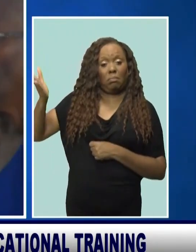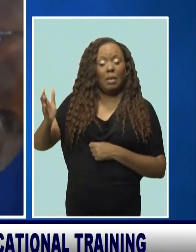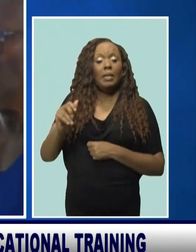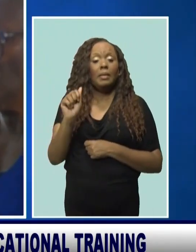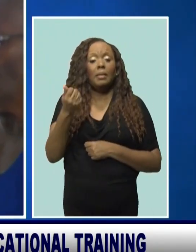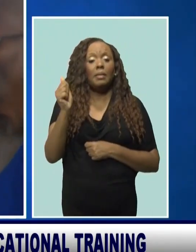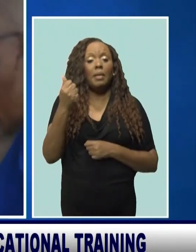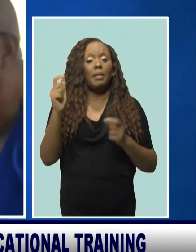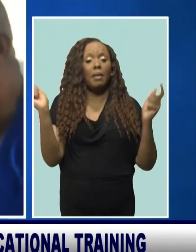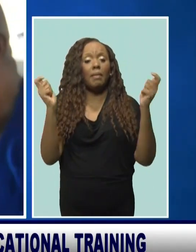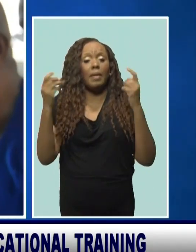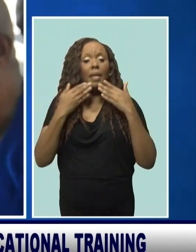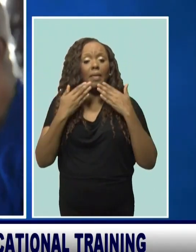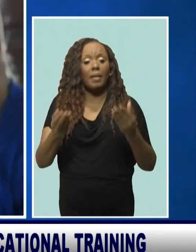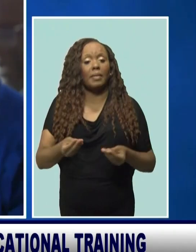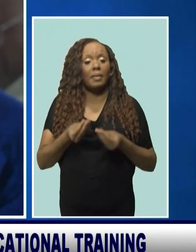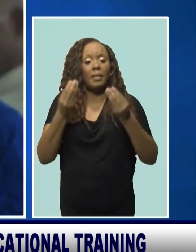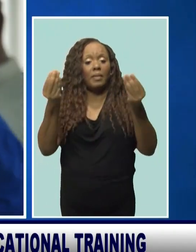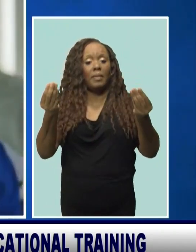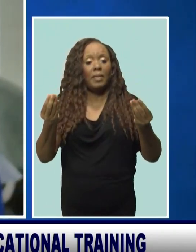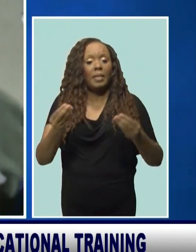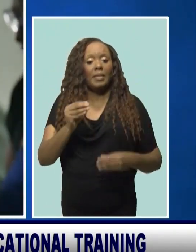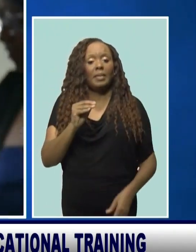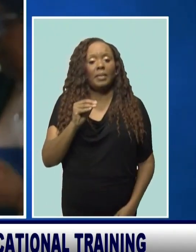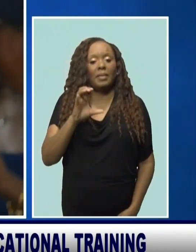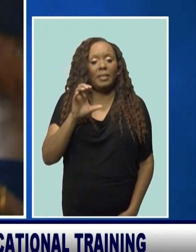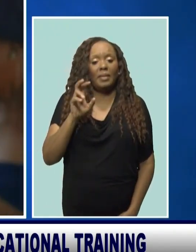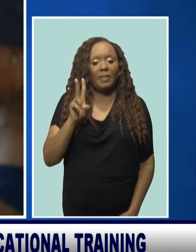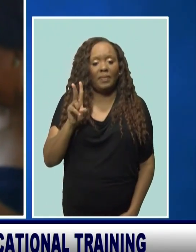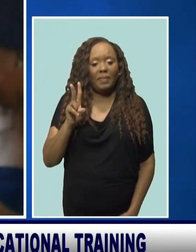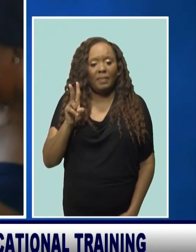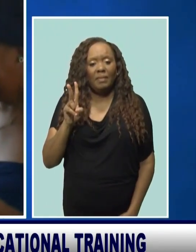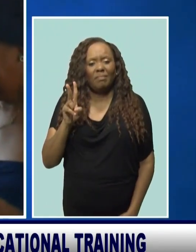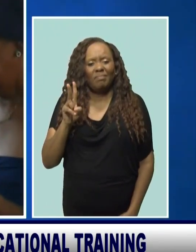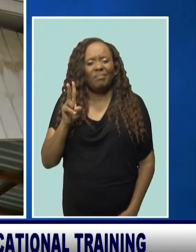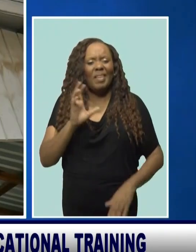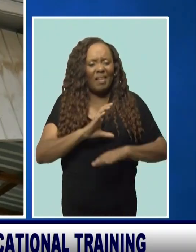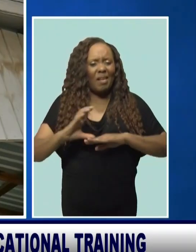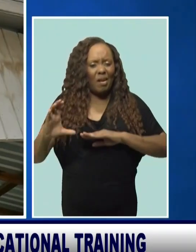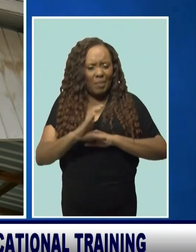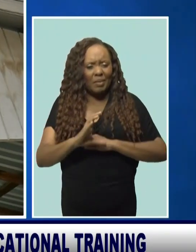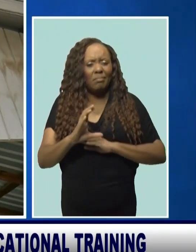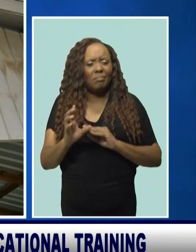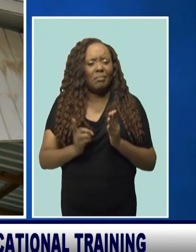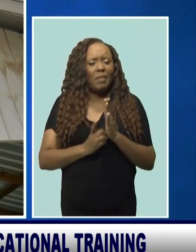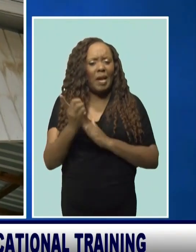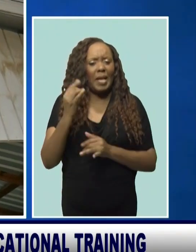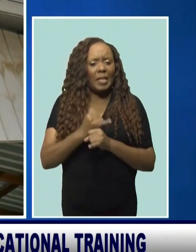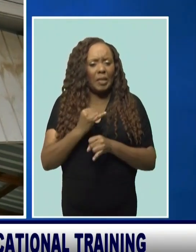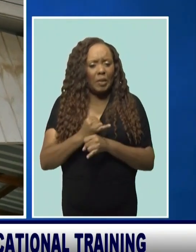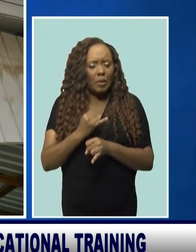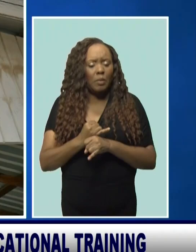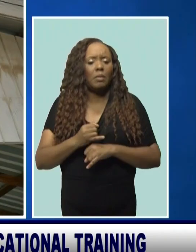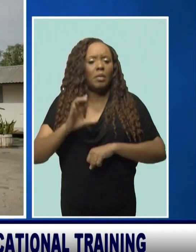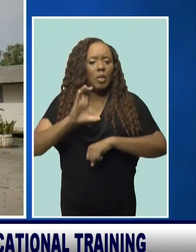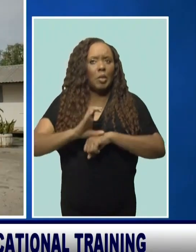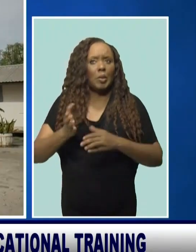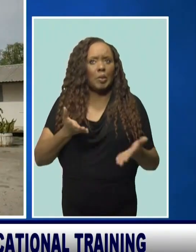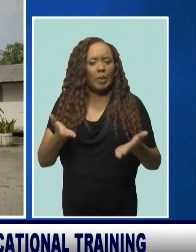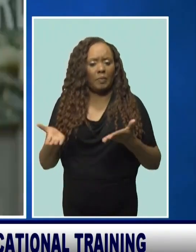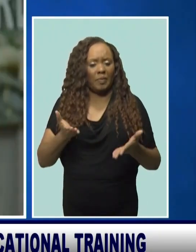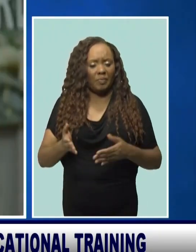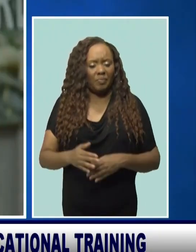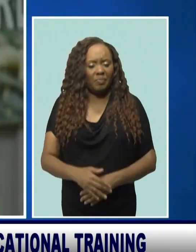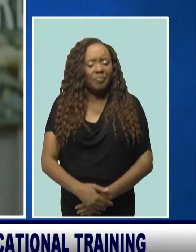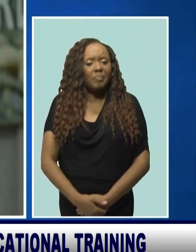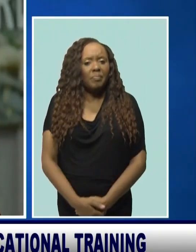Thanksgiving service of the Caribbean Vocational Career Development Institute at the Church of God of Prophecy in Christchurch.